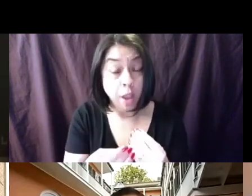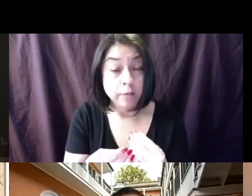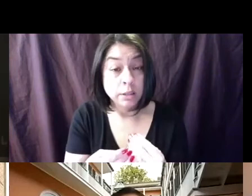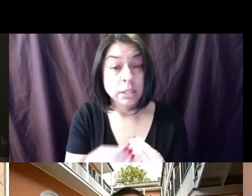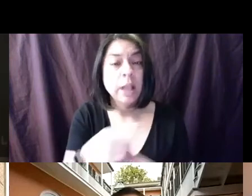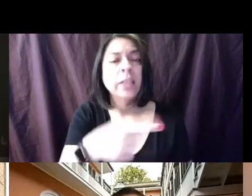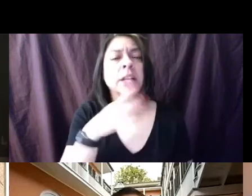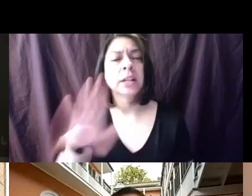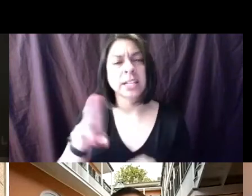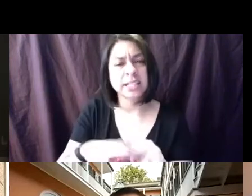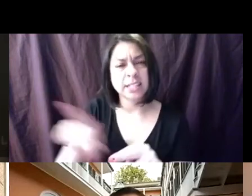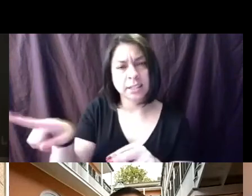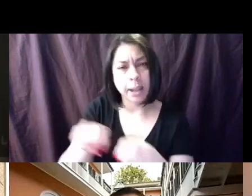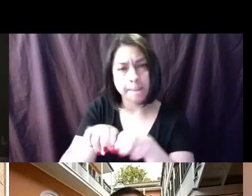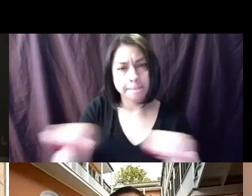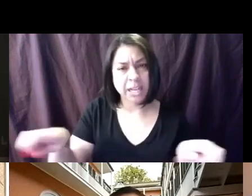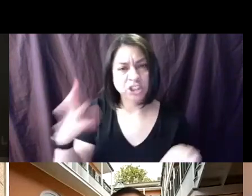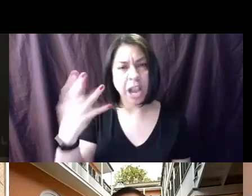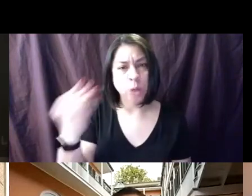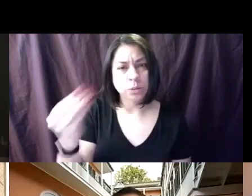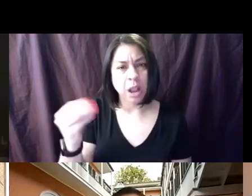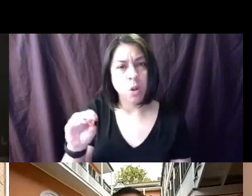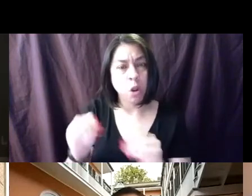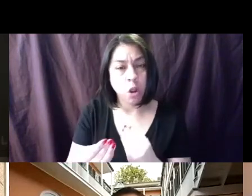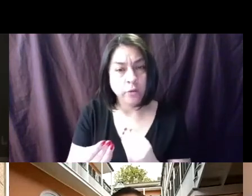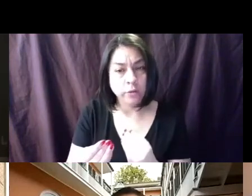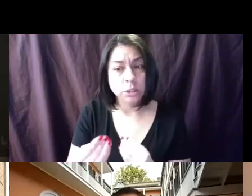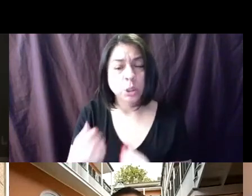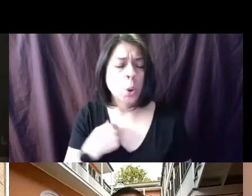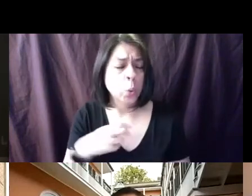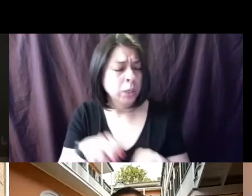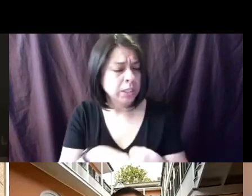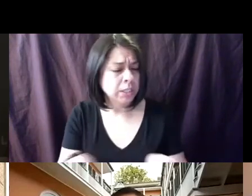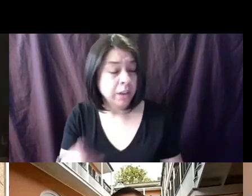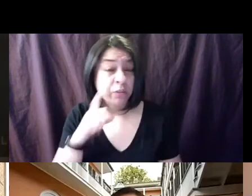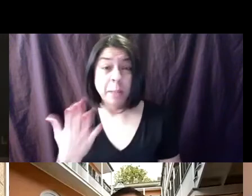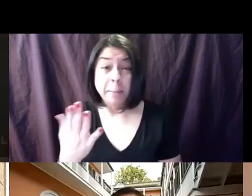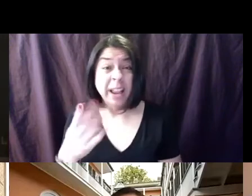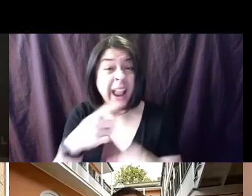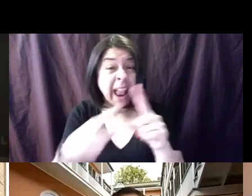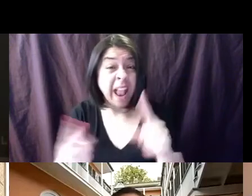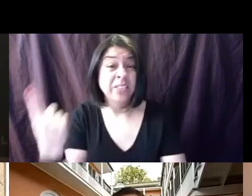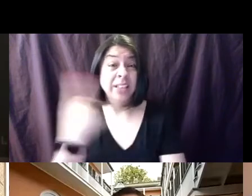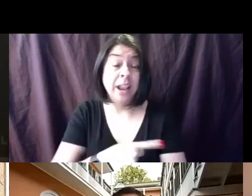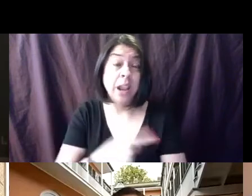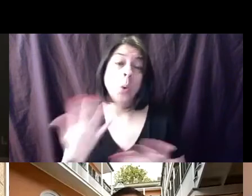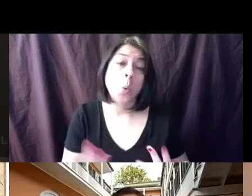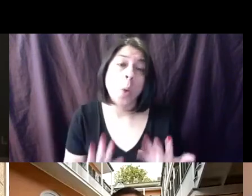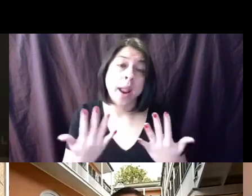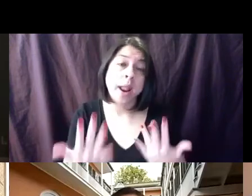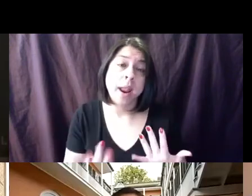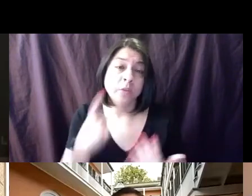take a seat on a bench outside of the office. And we must have sat on a bench half that day waiting to be placed in a